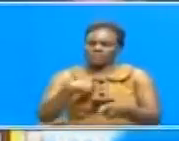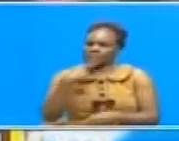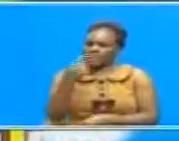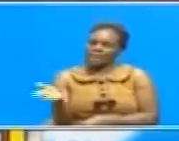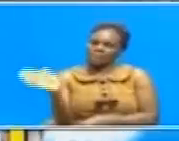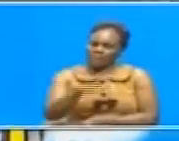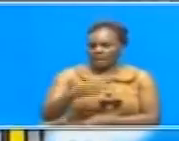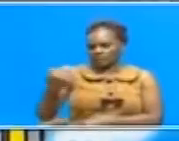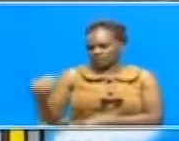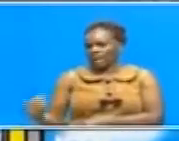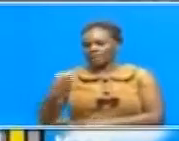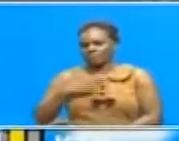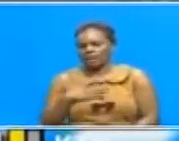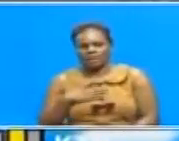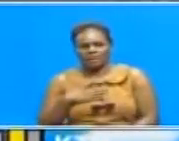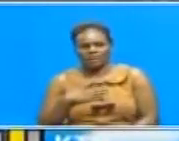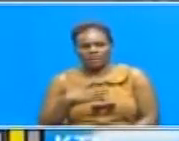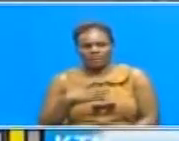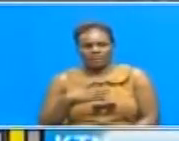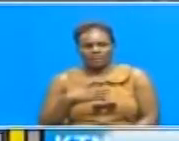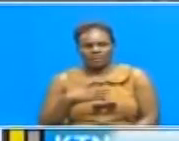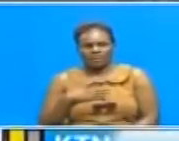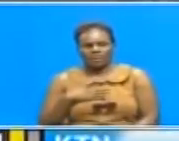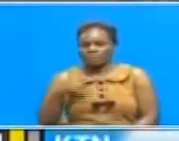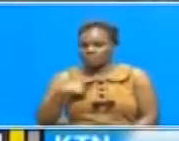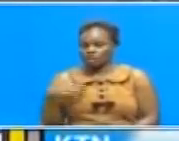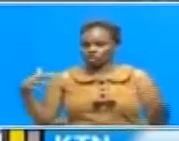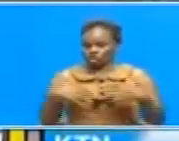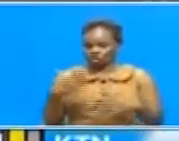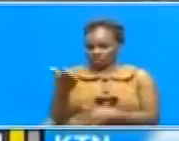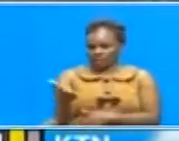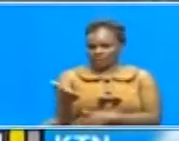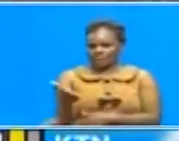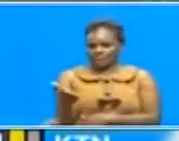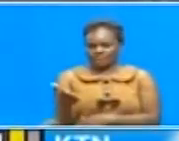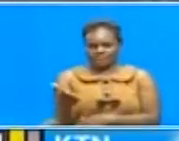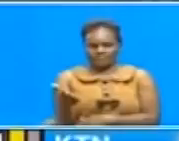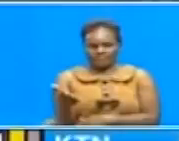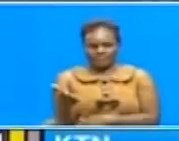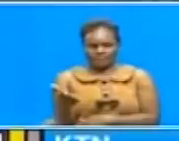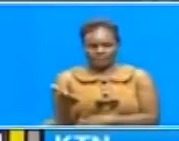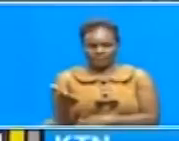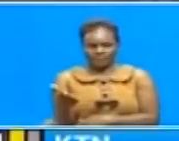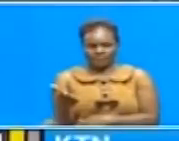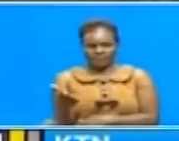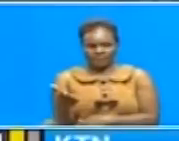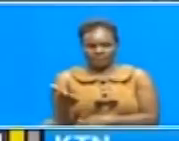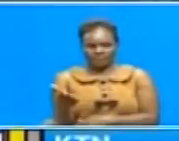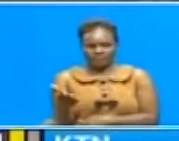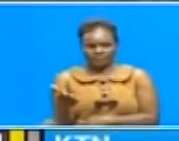wangu nyumbani. Akujua kama ilimpata kwa vishindo. Akaamua kama alikuwa anataka kujitoa maisha yake kwa sababu ya